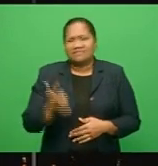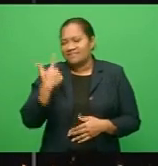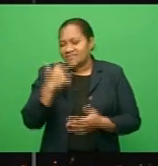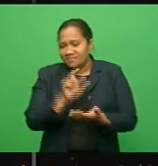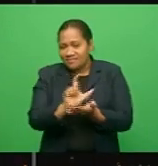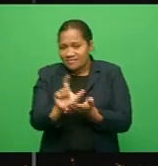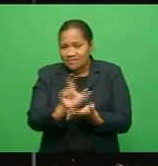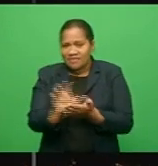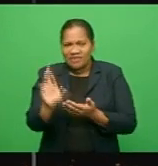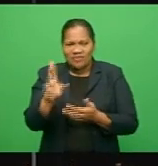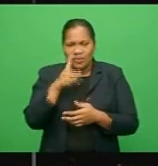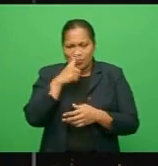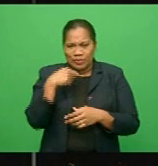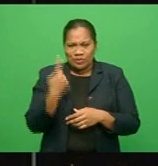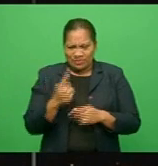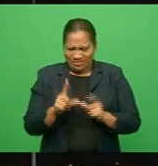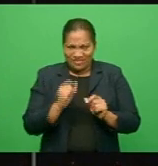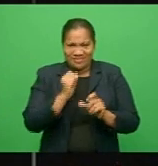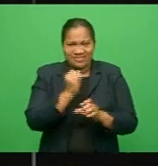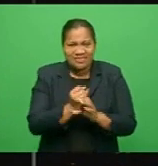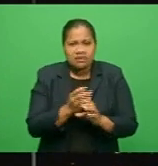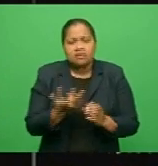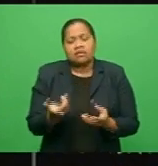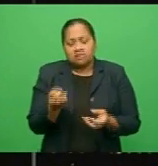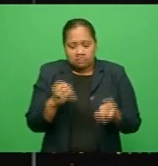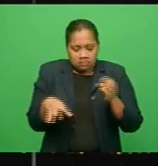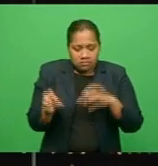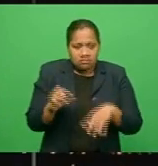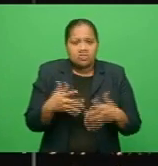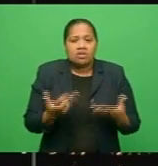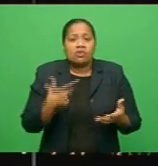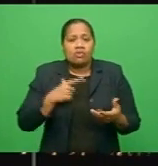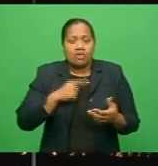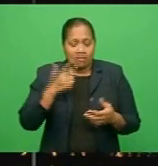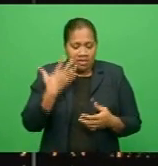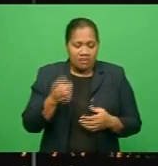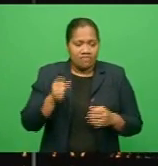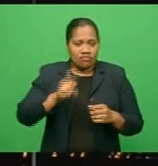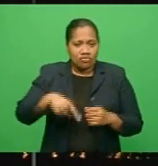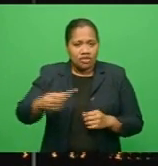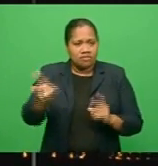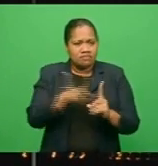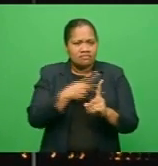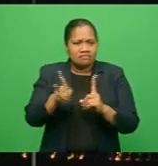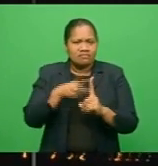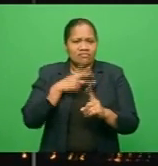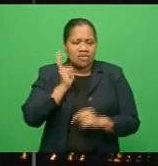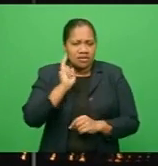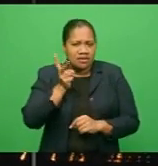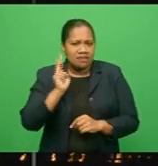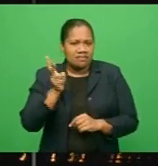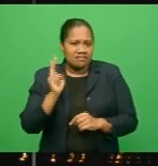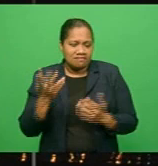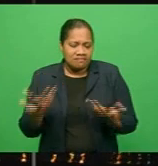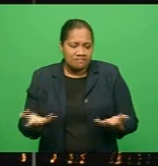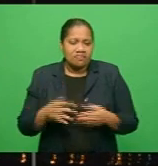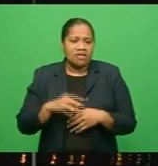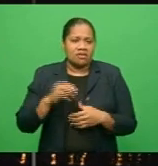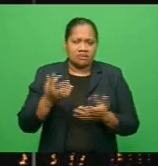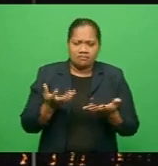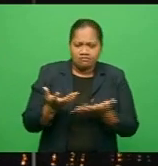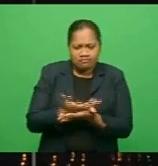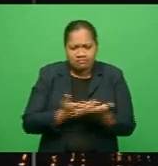for perpetrators is one of the contributing factors to recurring domestic violence cases. The issue topped a panel discussion on